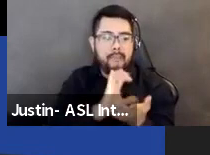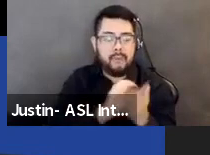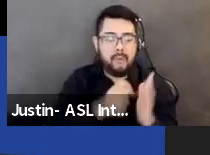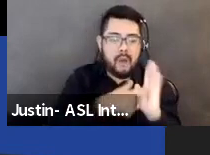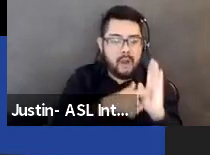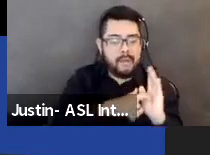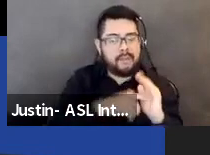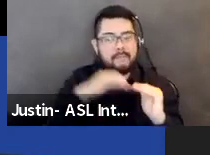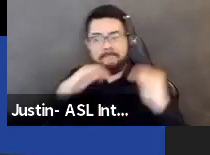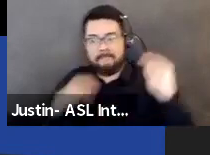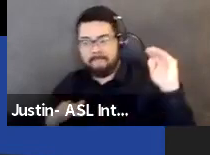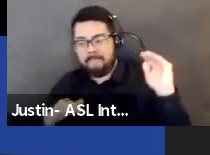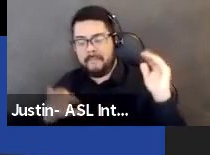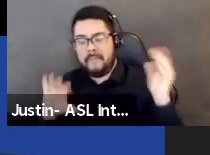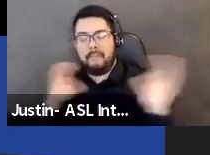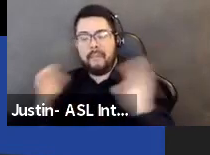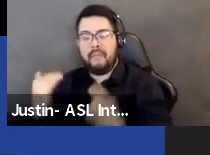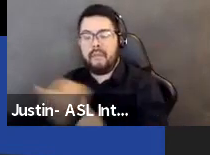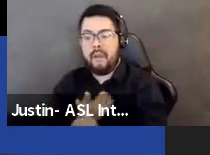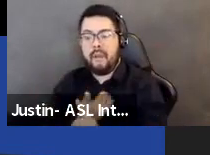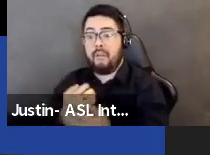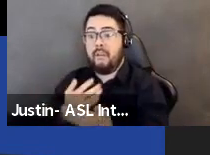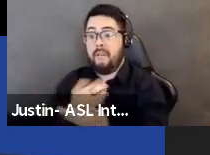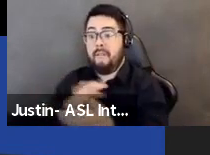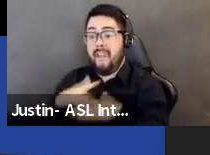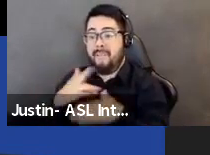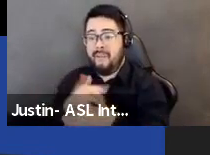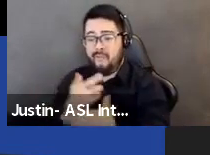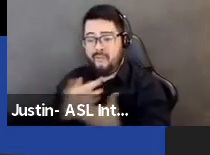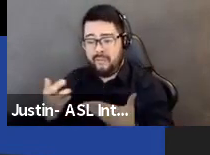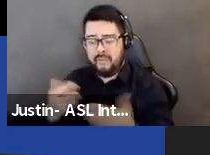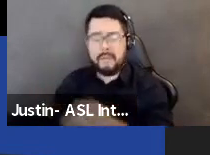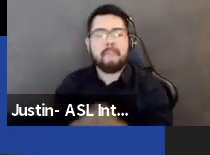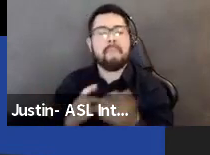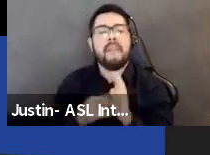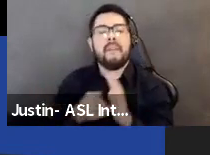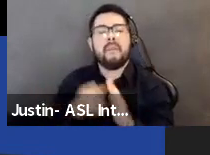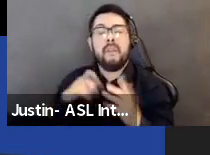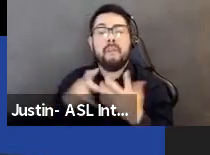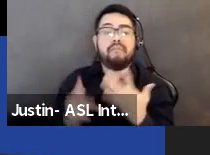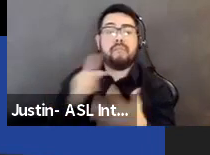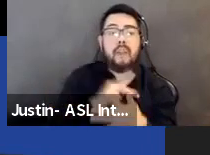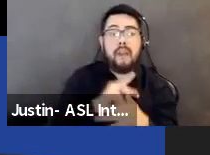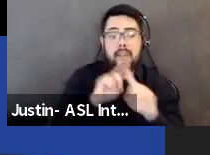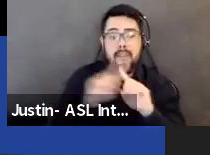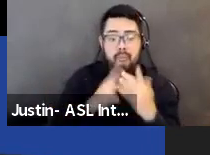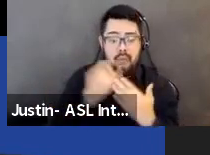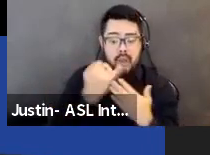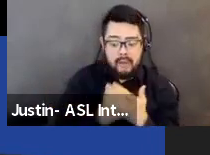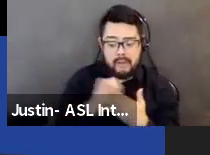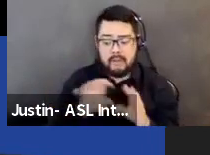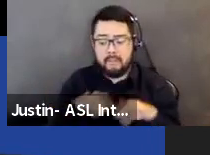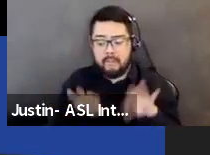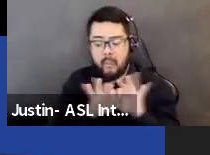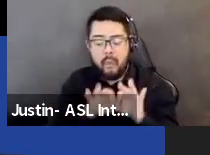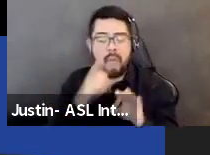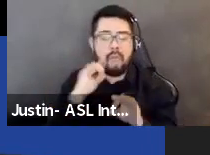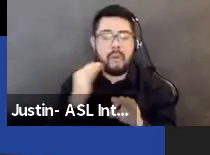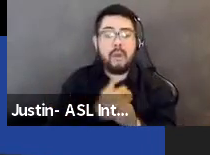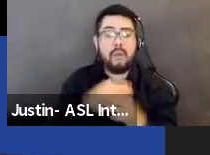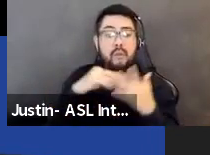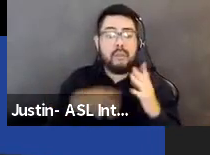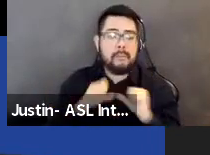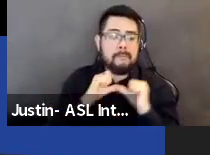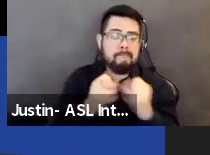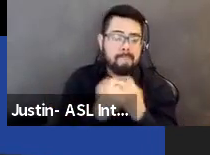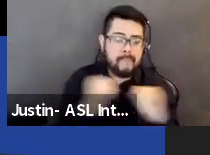our capital resources thus we need to prioritize projects that are critical in keeping our students safe